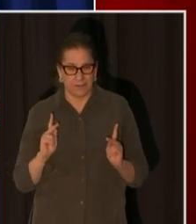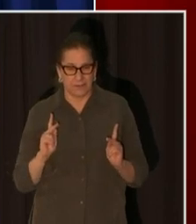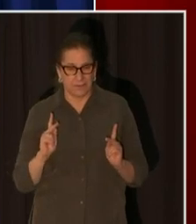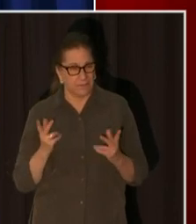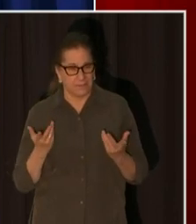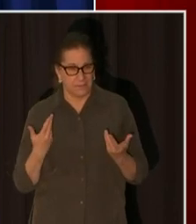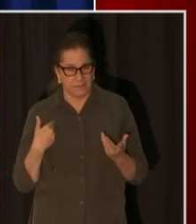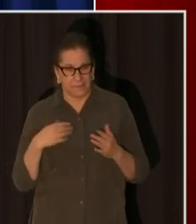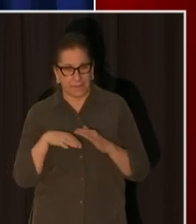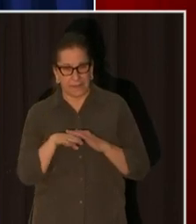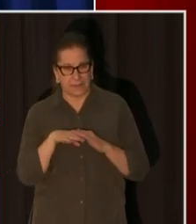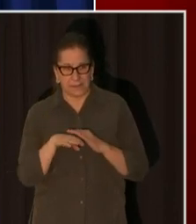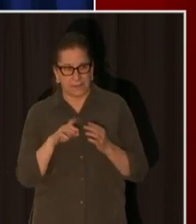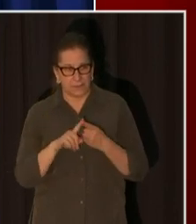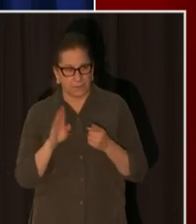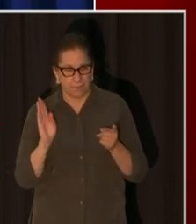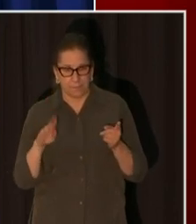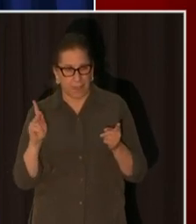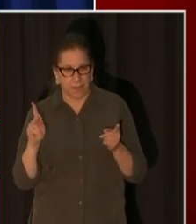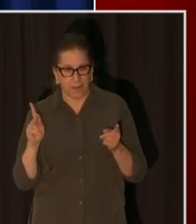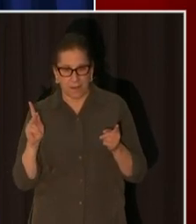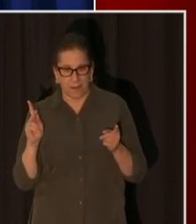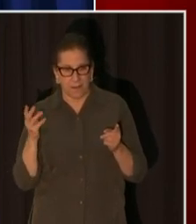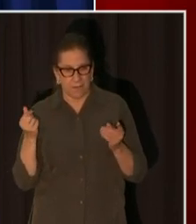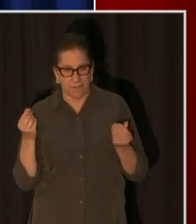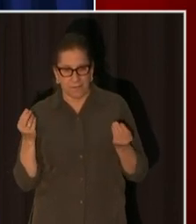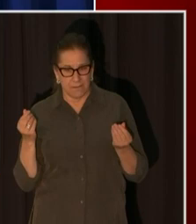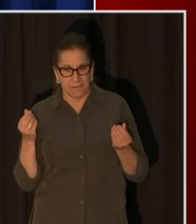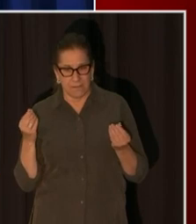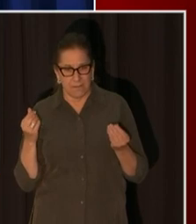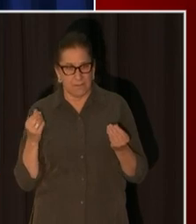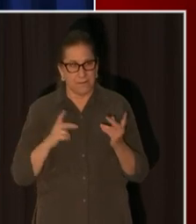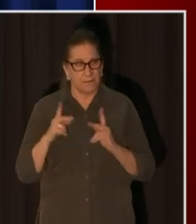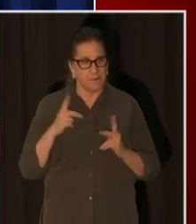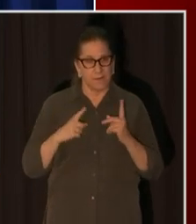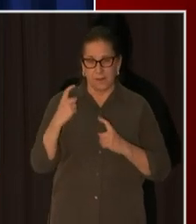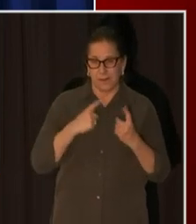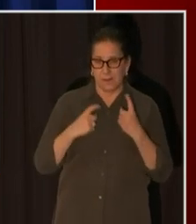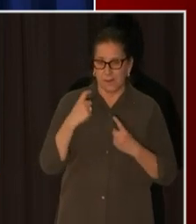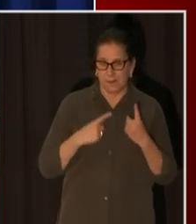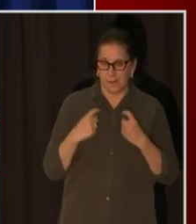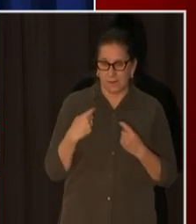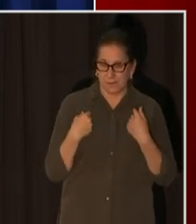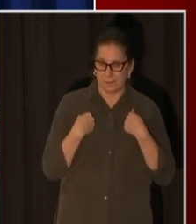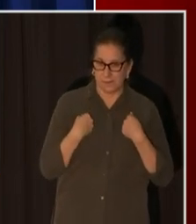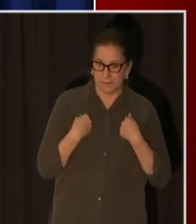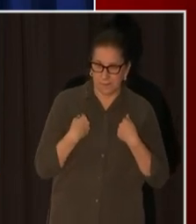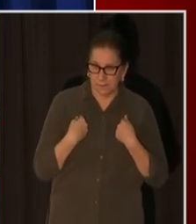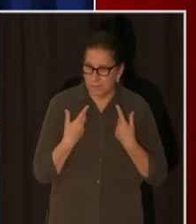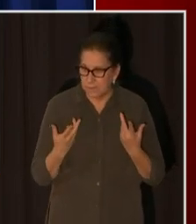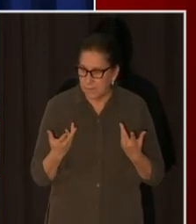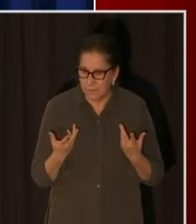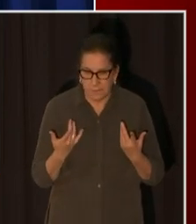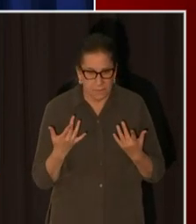years, so we have a long-standing relationship in the D.C. community. We applied for some of the PPP grants and